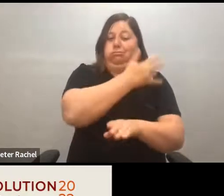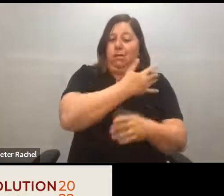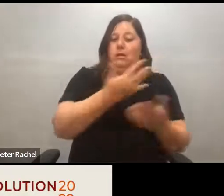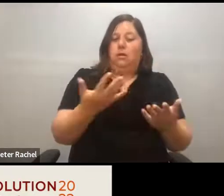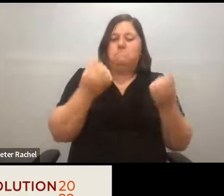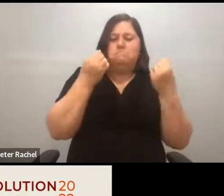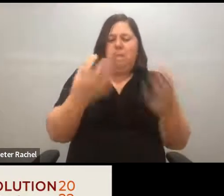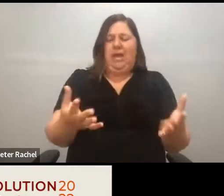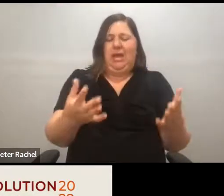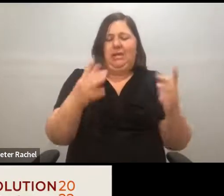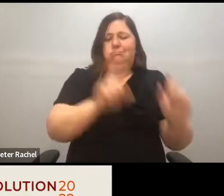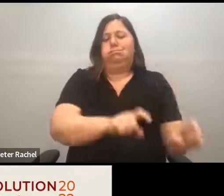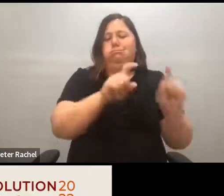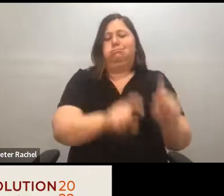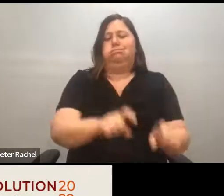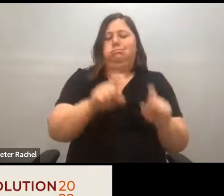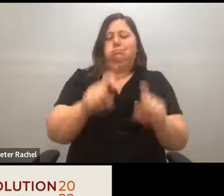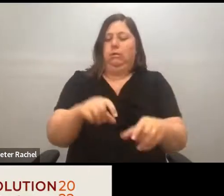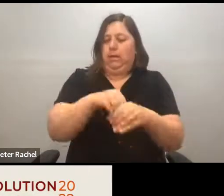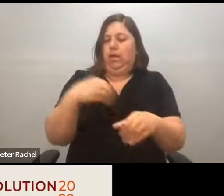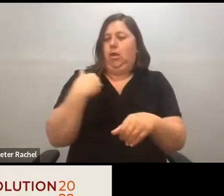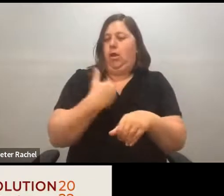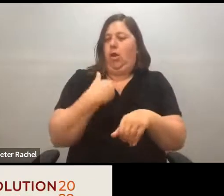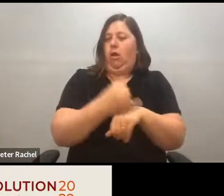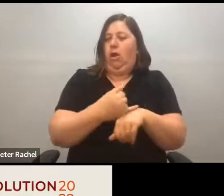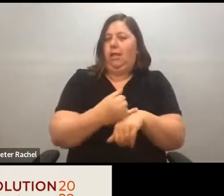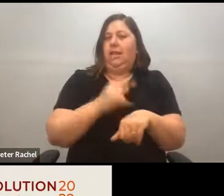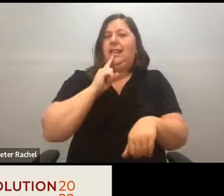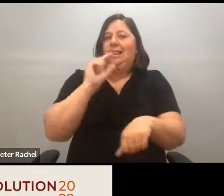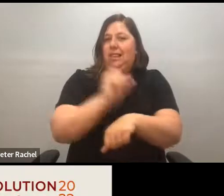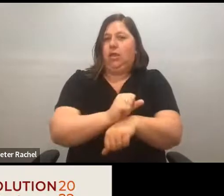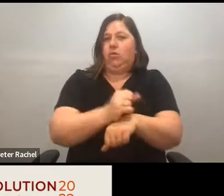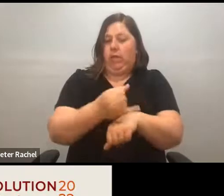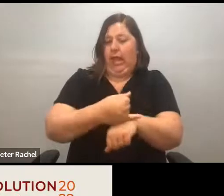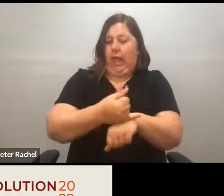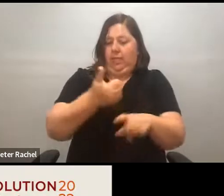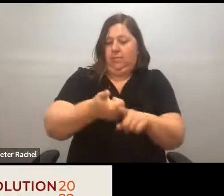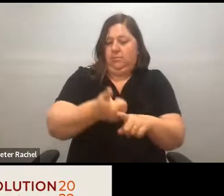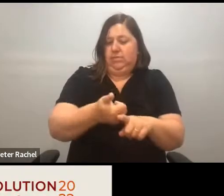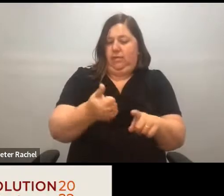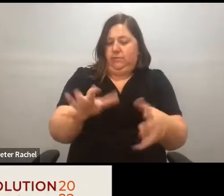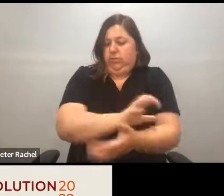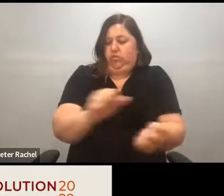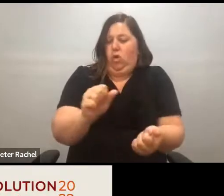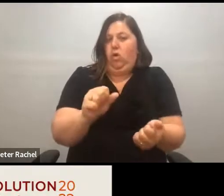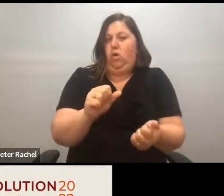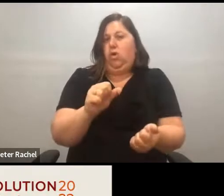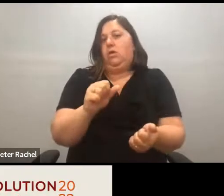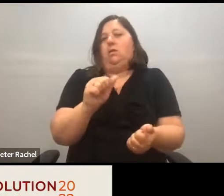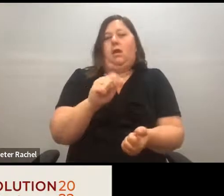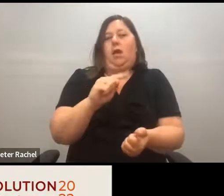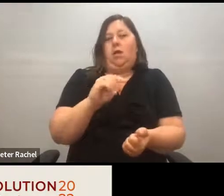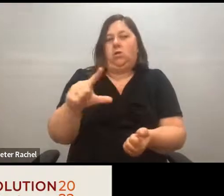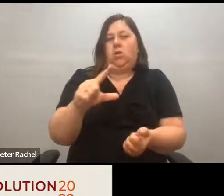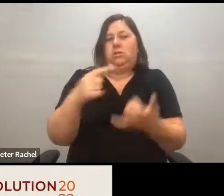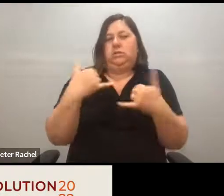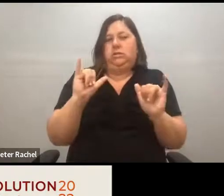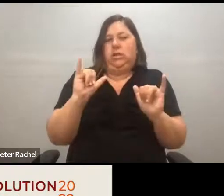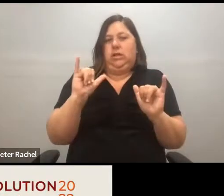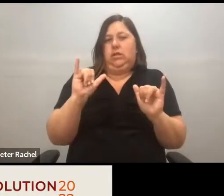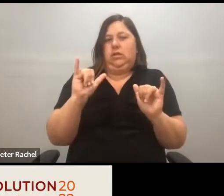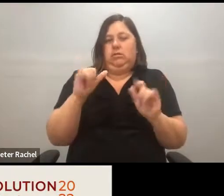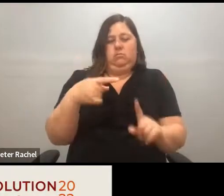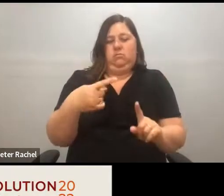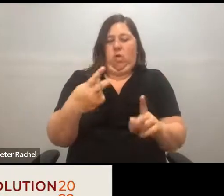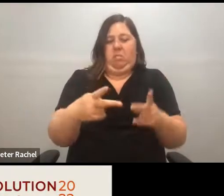nuclear weapons were tested in our islands, literally islands were incinerated. And Bikini Atoll to this day it's still